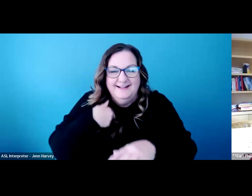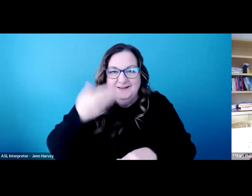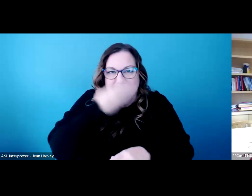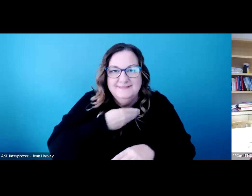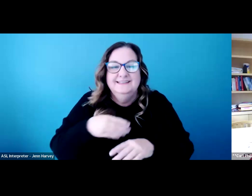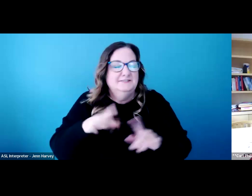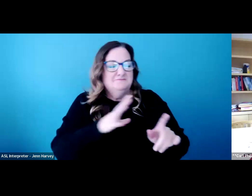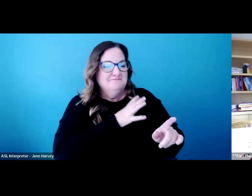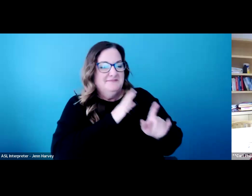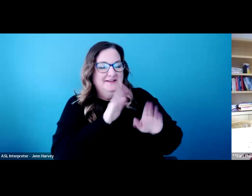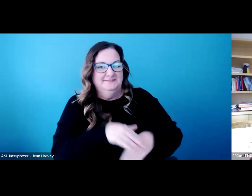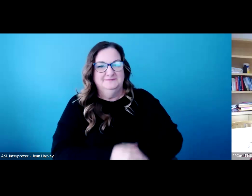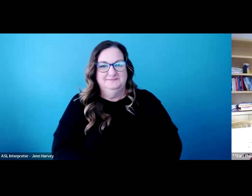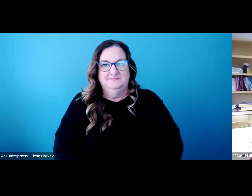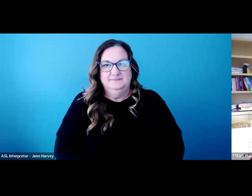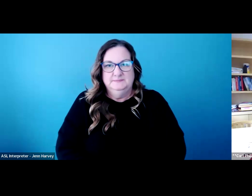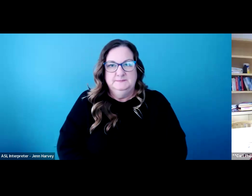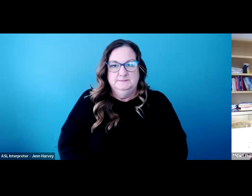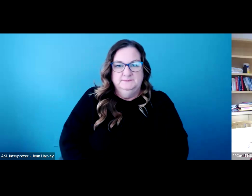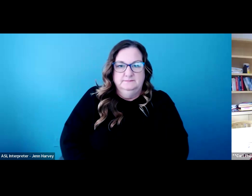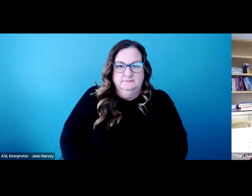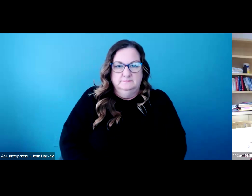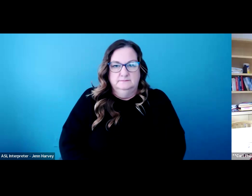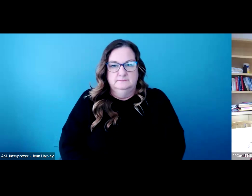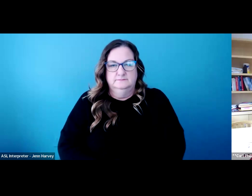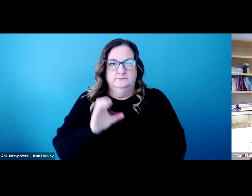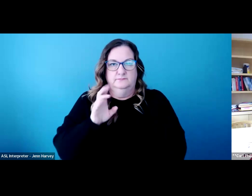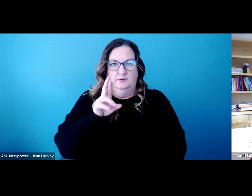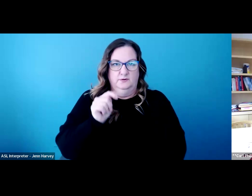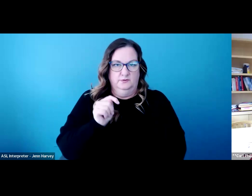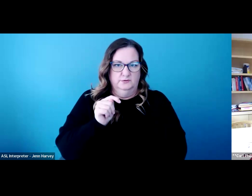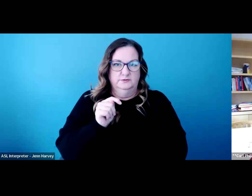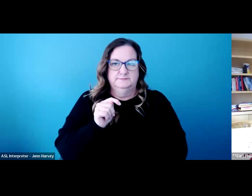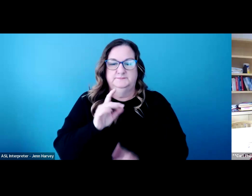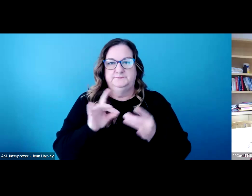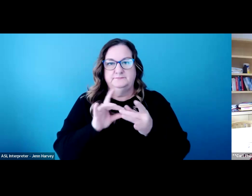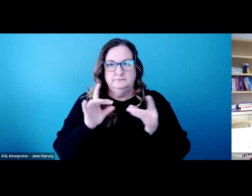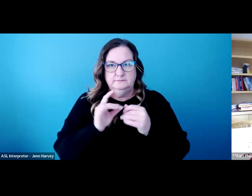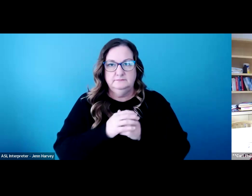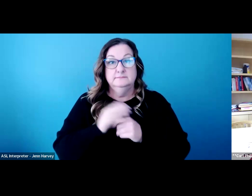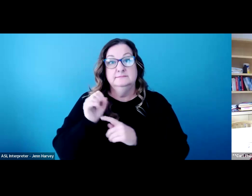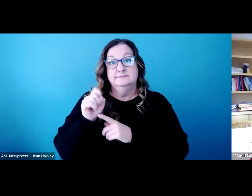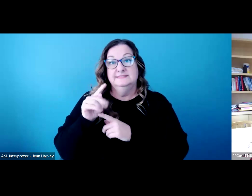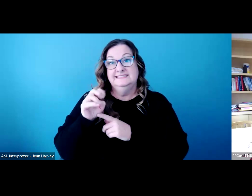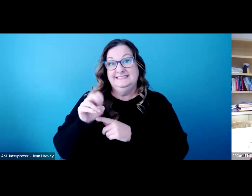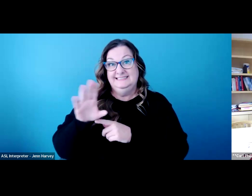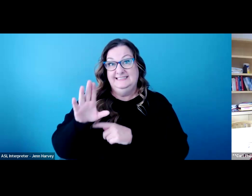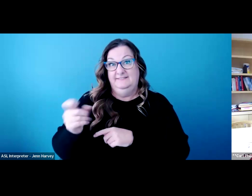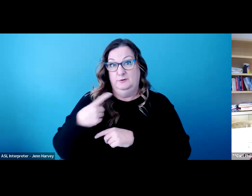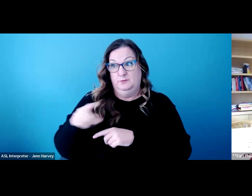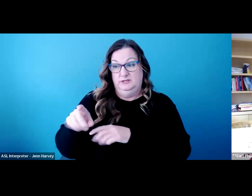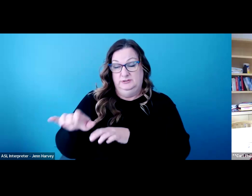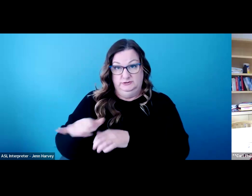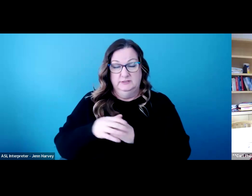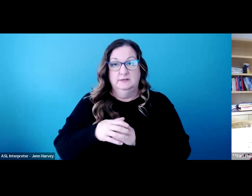you. So Go ahead, Steve, in answer your question, Steve, the funding